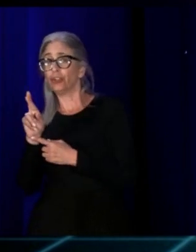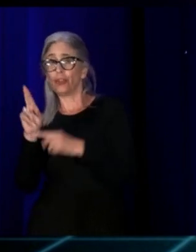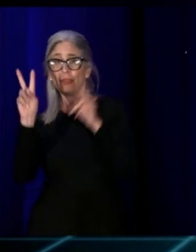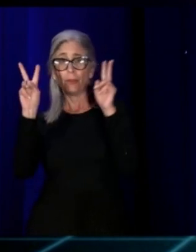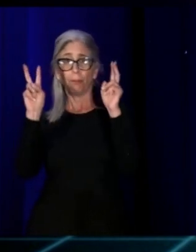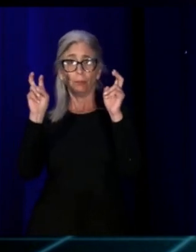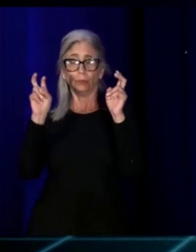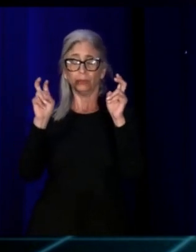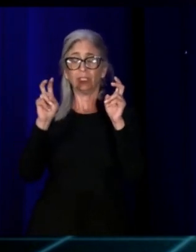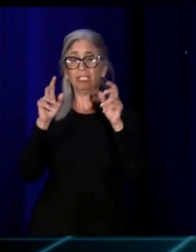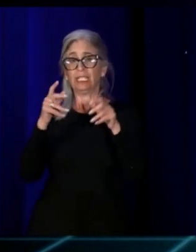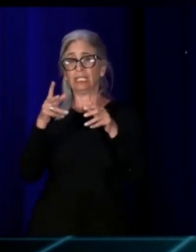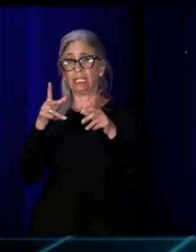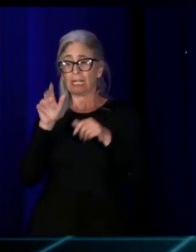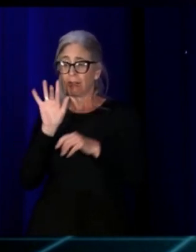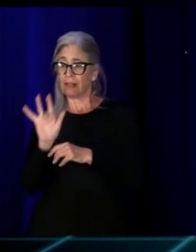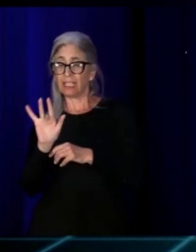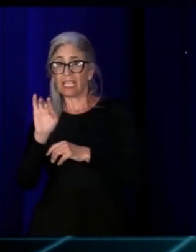can hit edit.